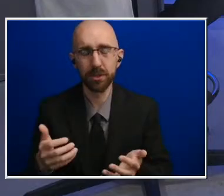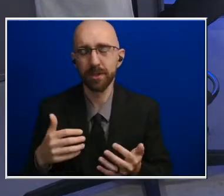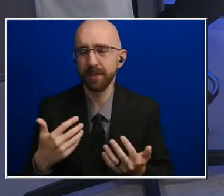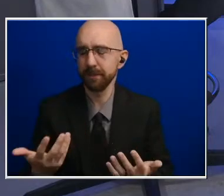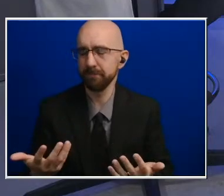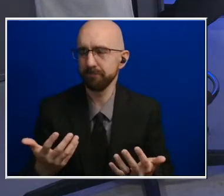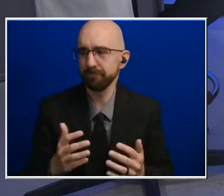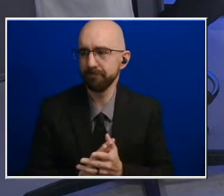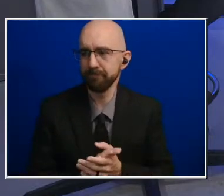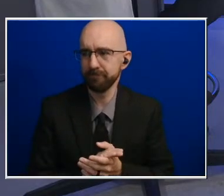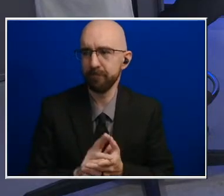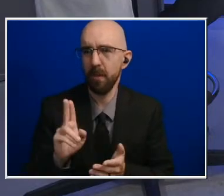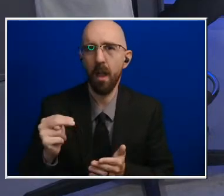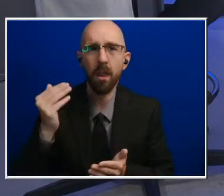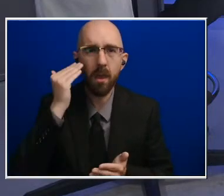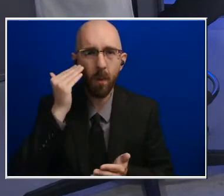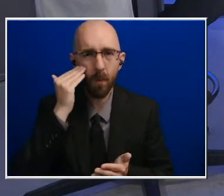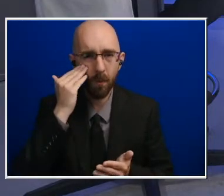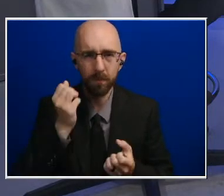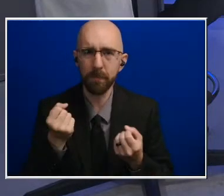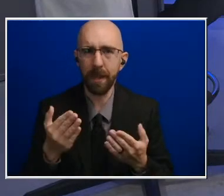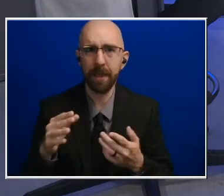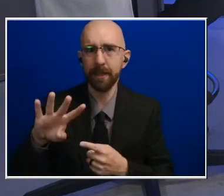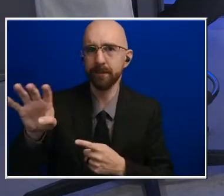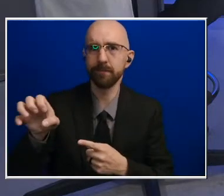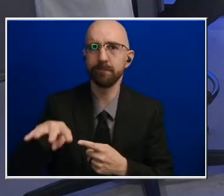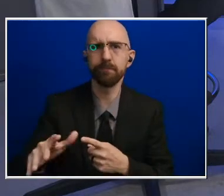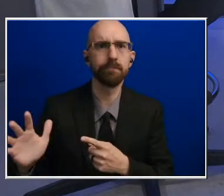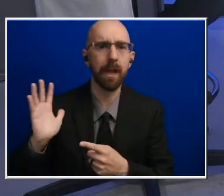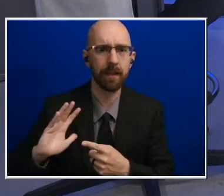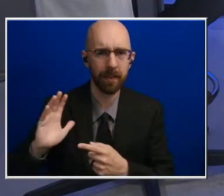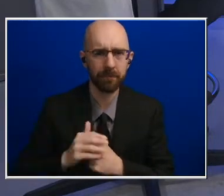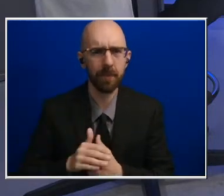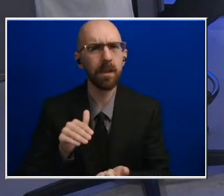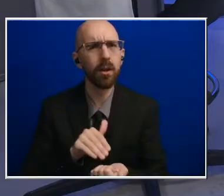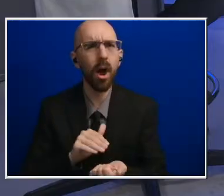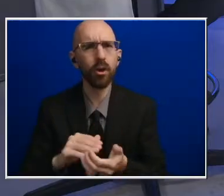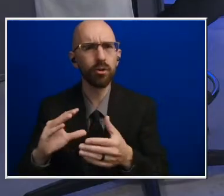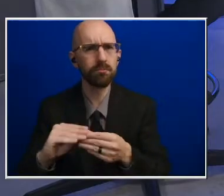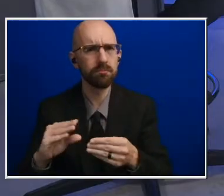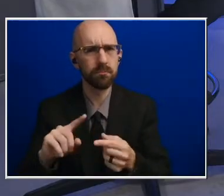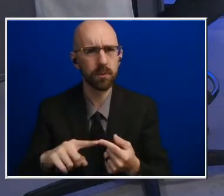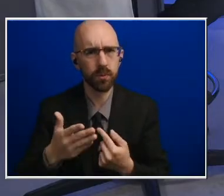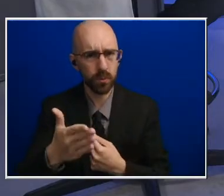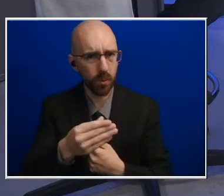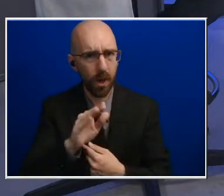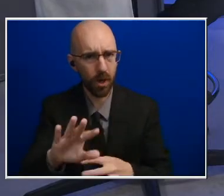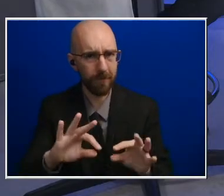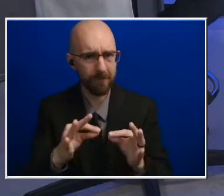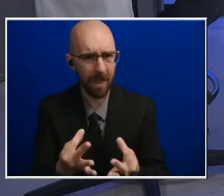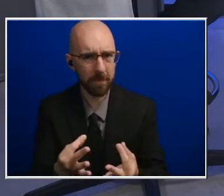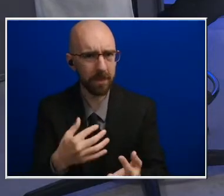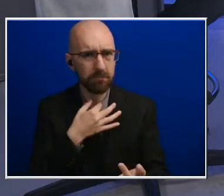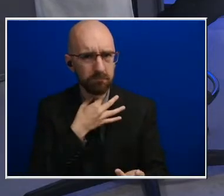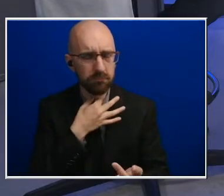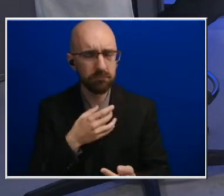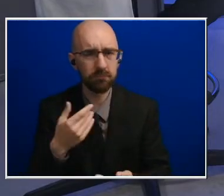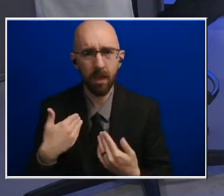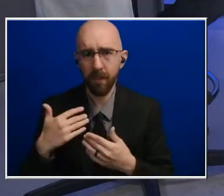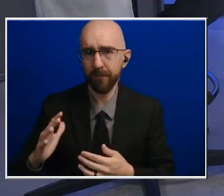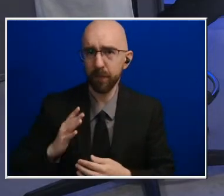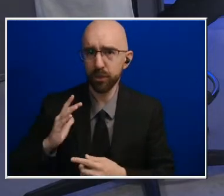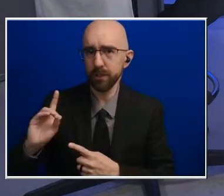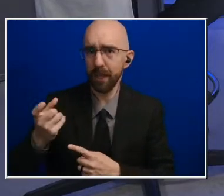unknown, so many Yes. unknowns for you back then. What were doctors telling you and your family? Was there an official diagnosis back then for